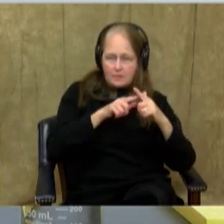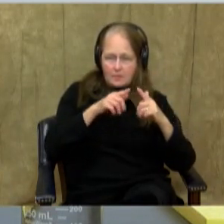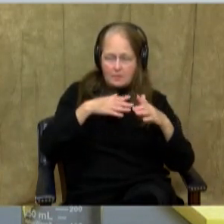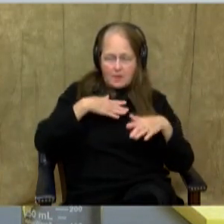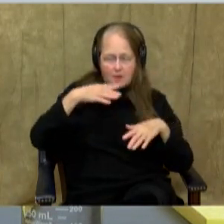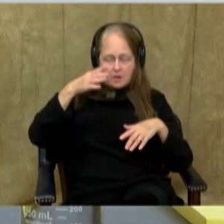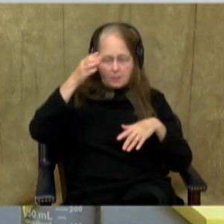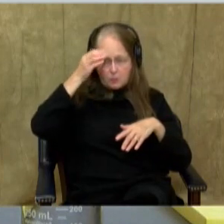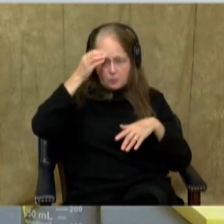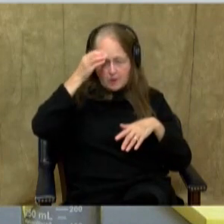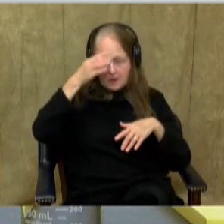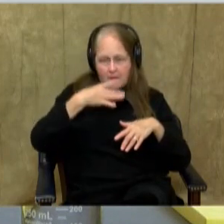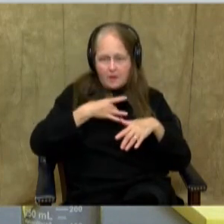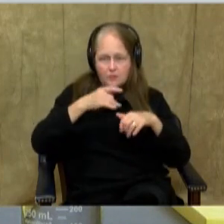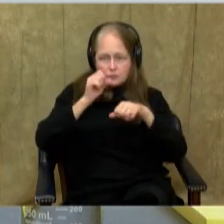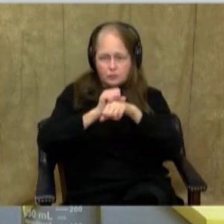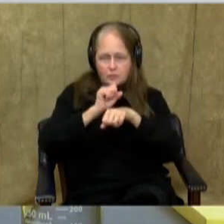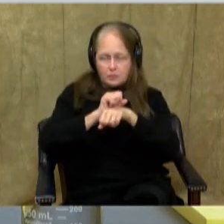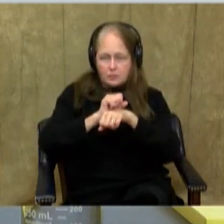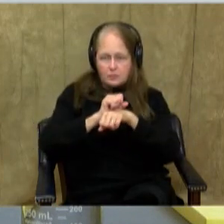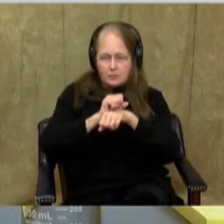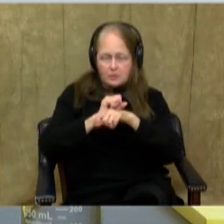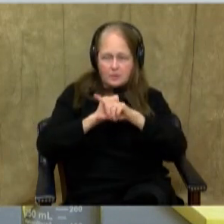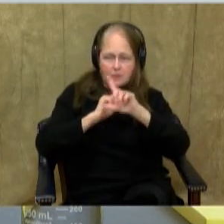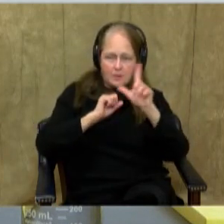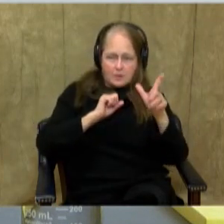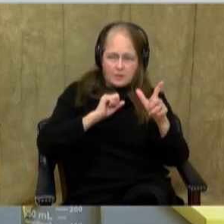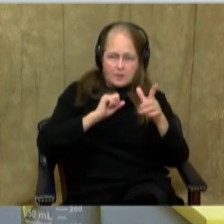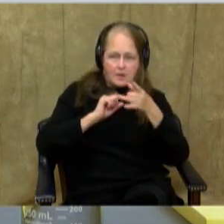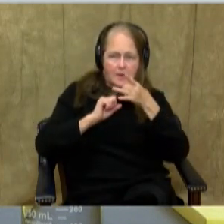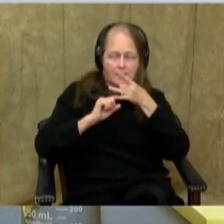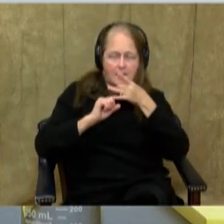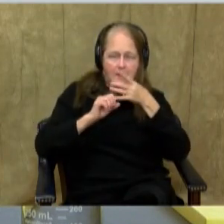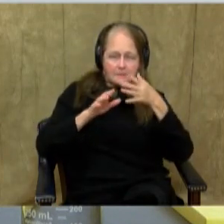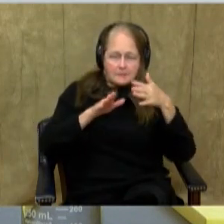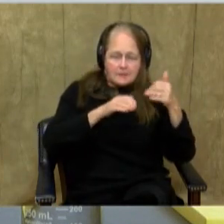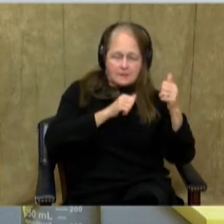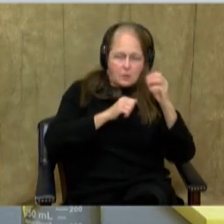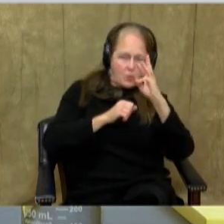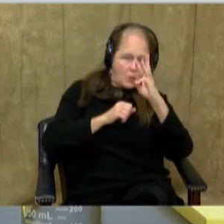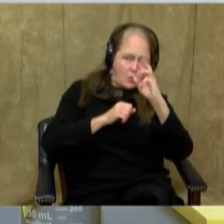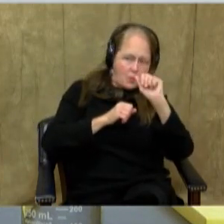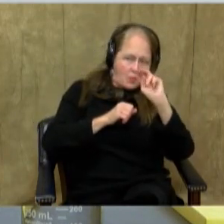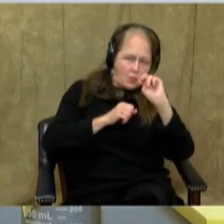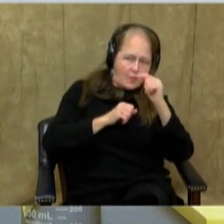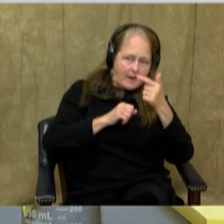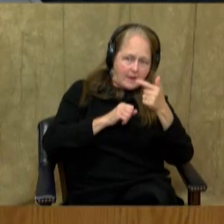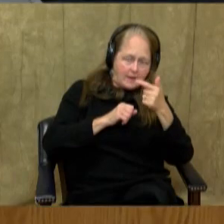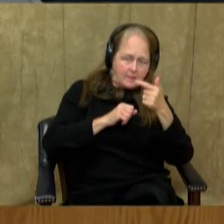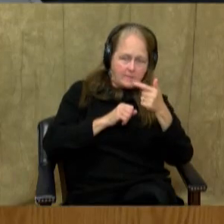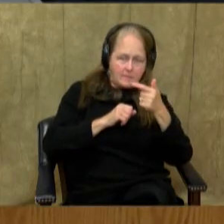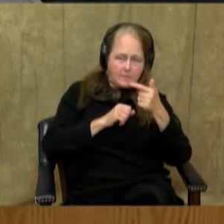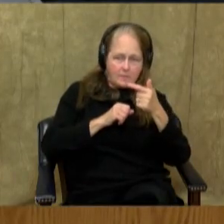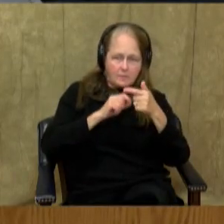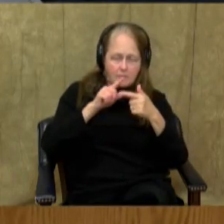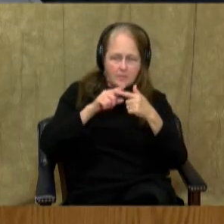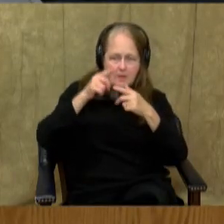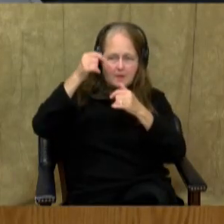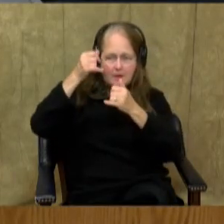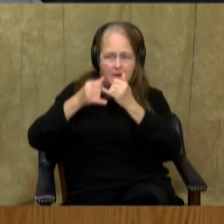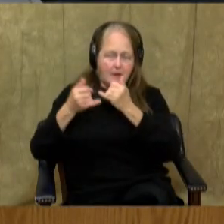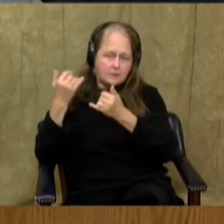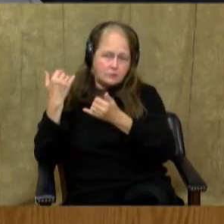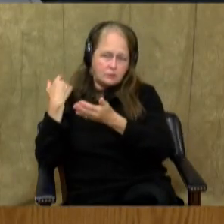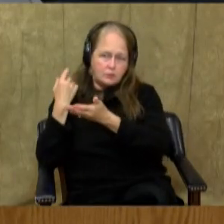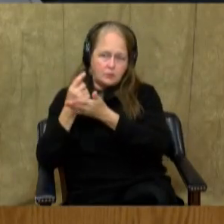way my brain likes to work. So I always know if it's on the left-hand side, the light is leaving, and that would be a waning. And then last week,